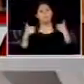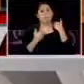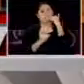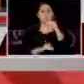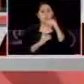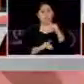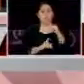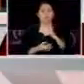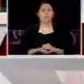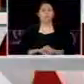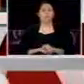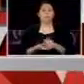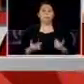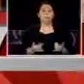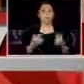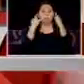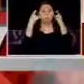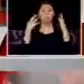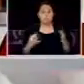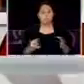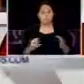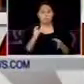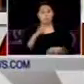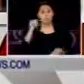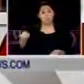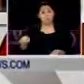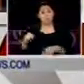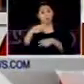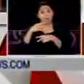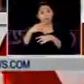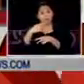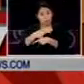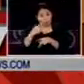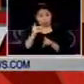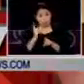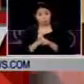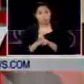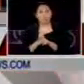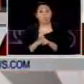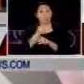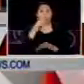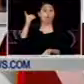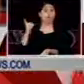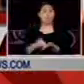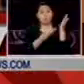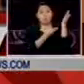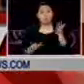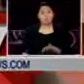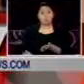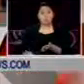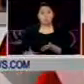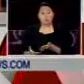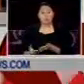In determining whether the production of the documents described in a subpoena duces tecum should be enforced by the